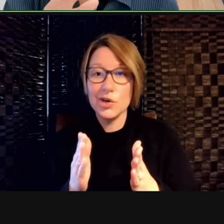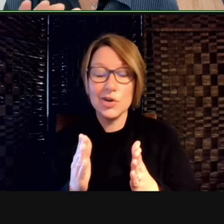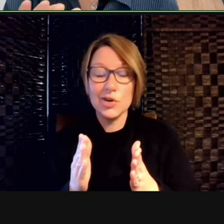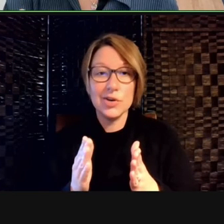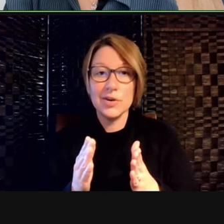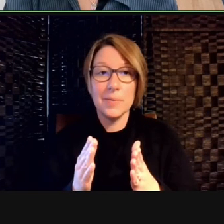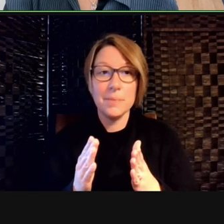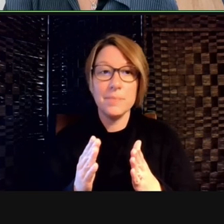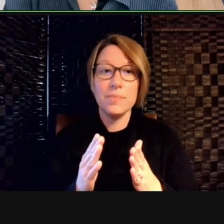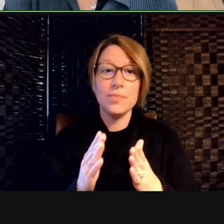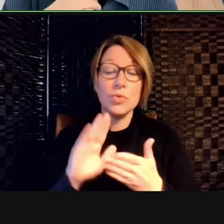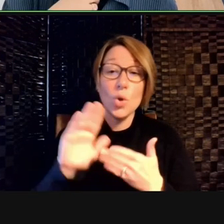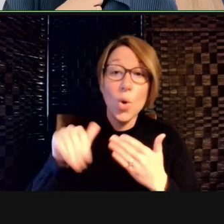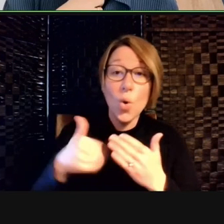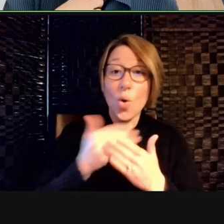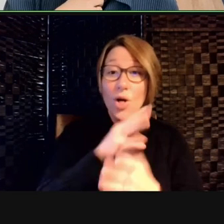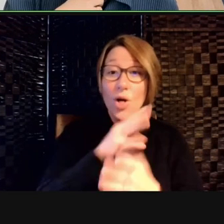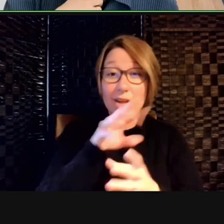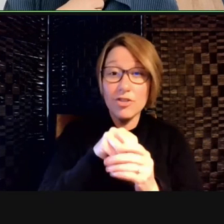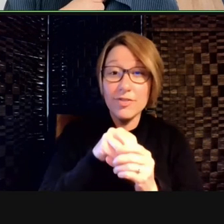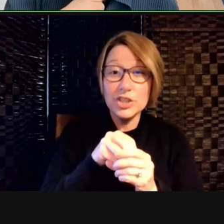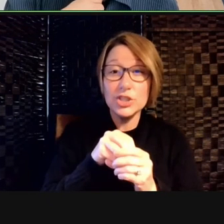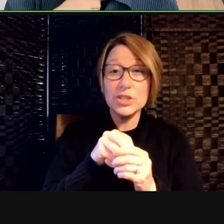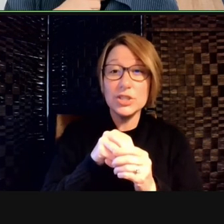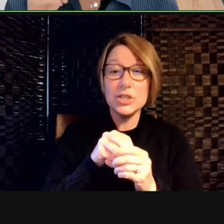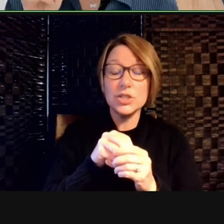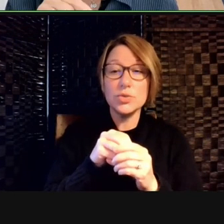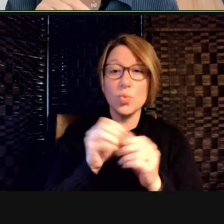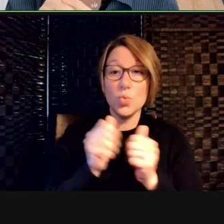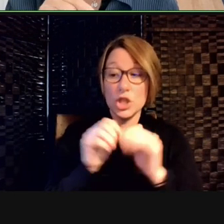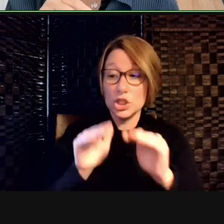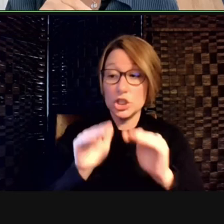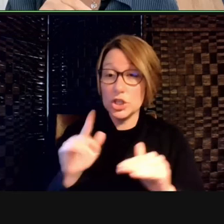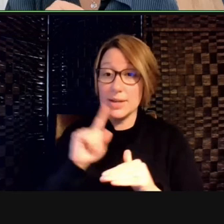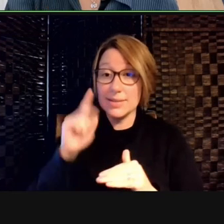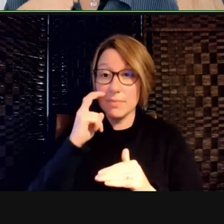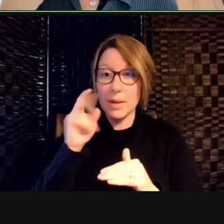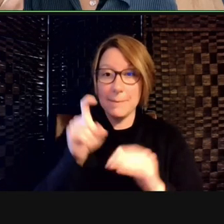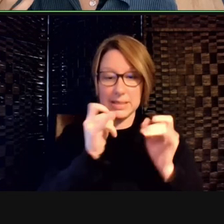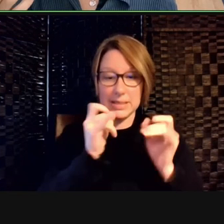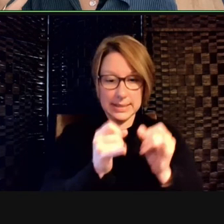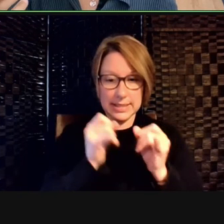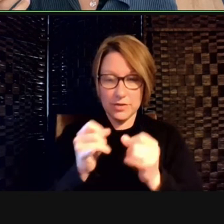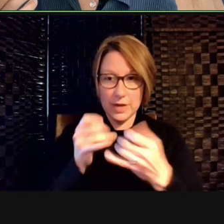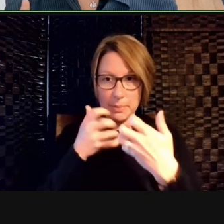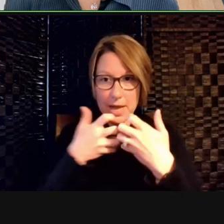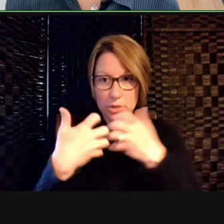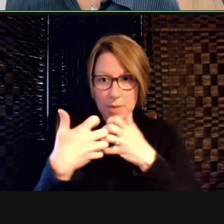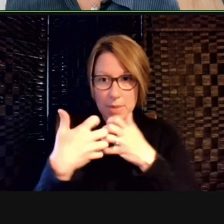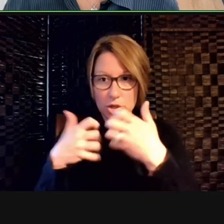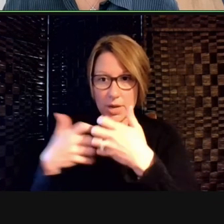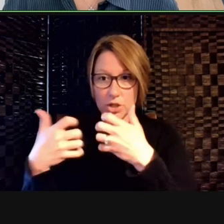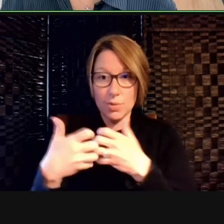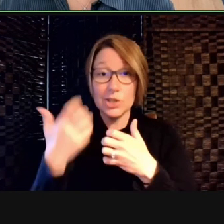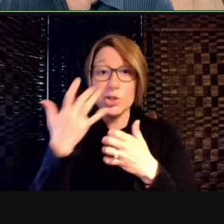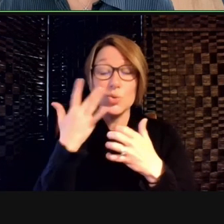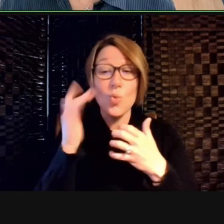Every intervention that we use with a child who's deafblind have to be individualized and matched to their needs. So that's why proper assessment is